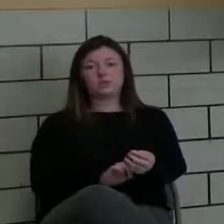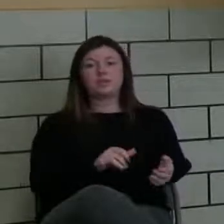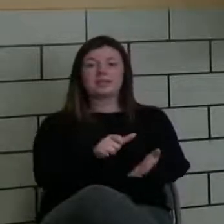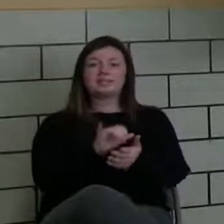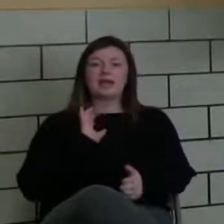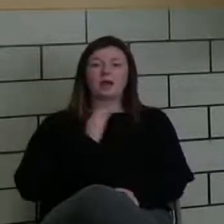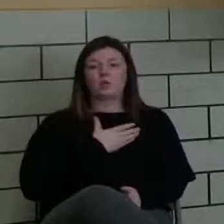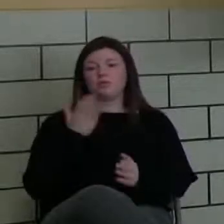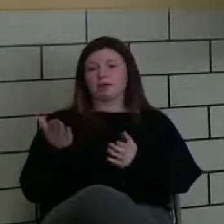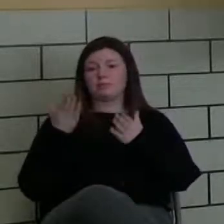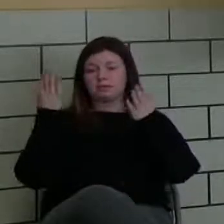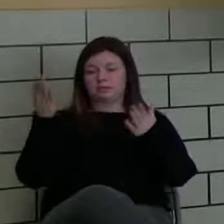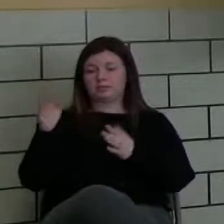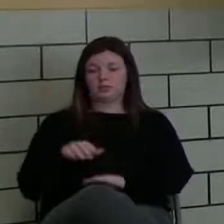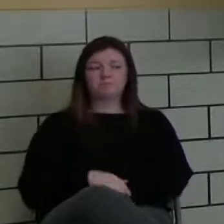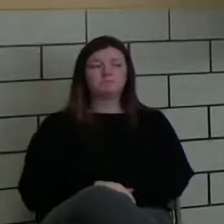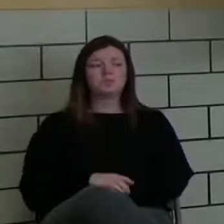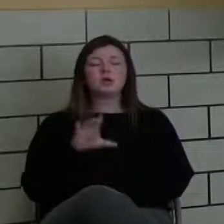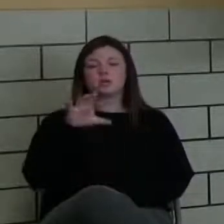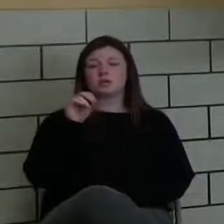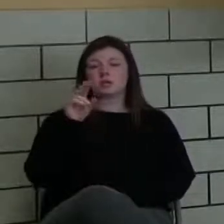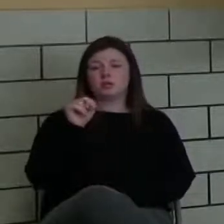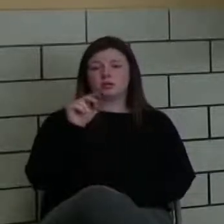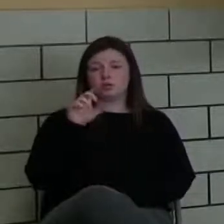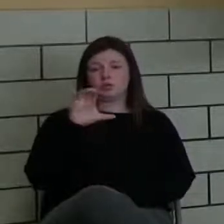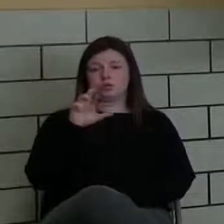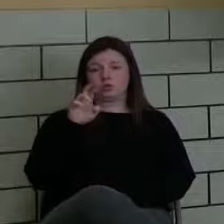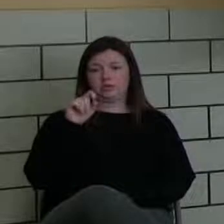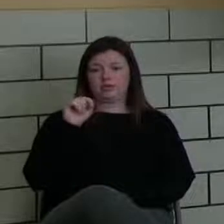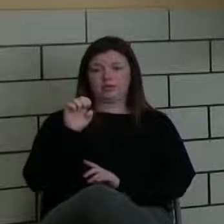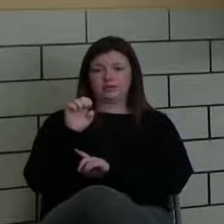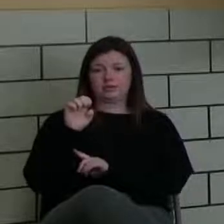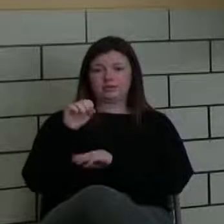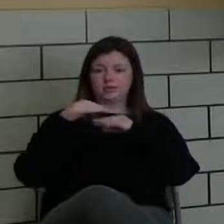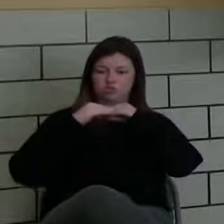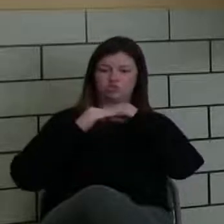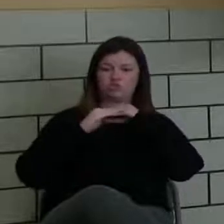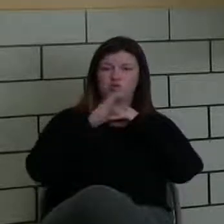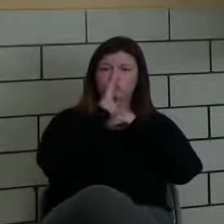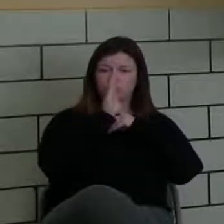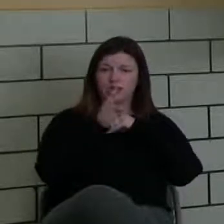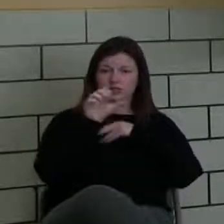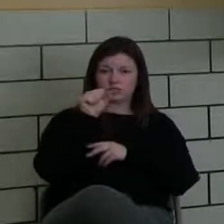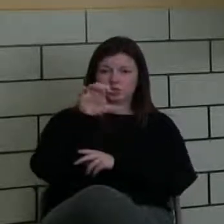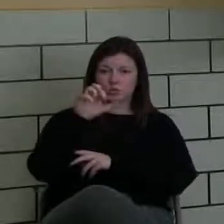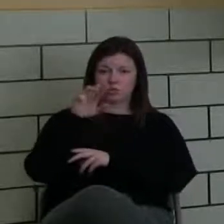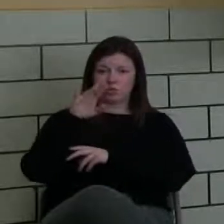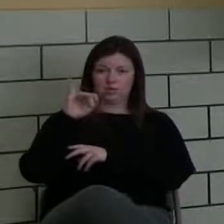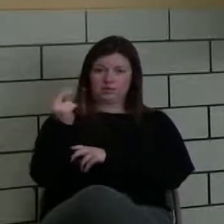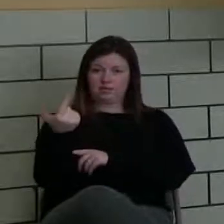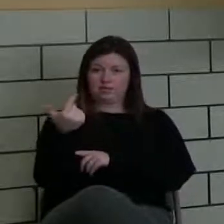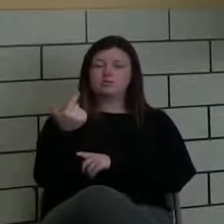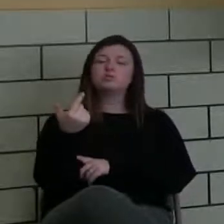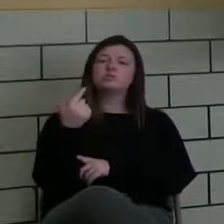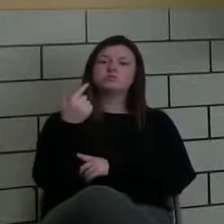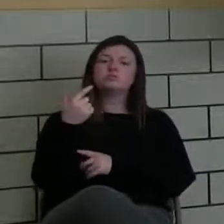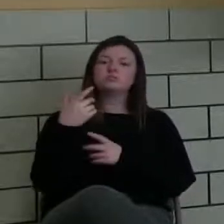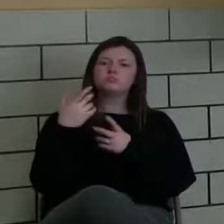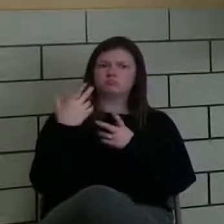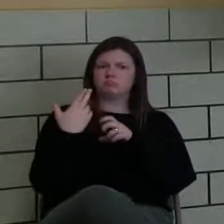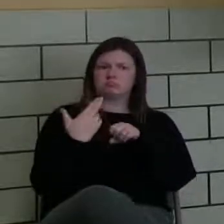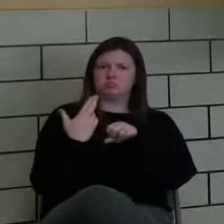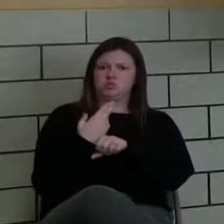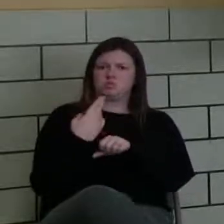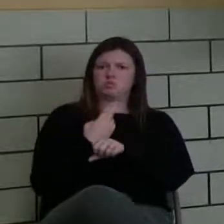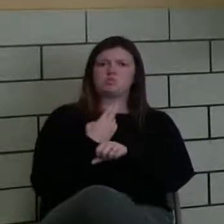the concrete, the scoring, the straight scoring, again, that's just for long-term maintenance. If you need to cut through that